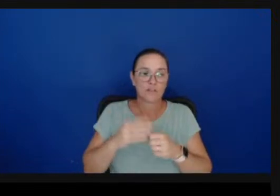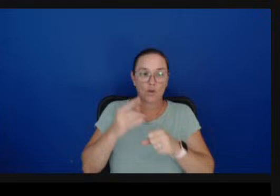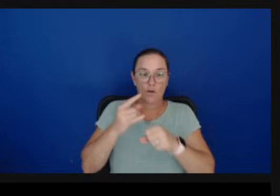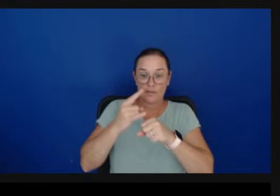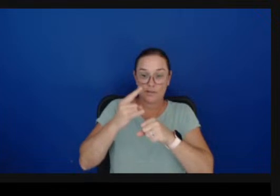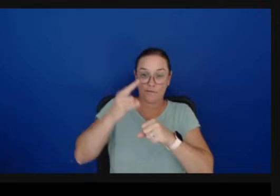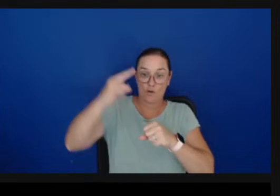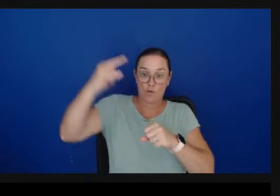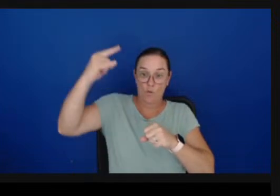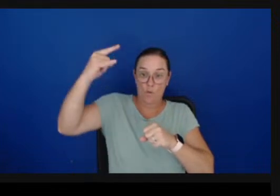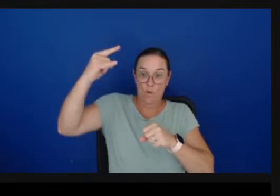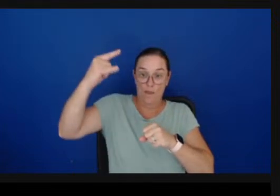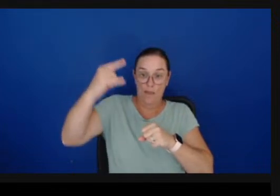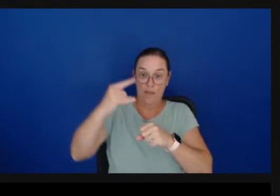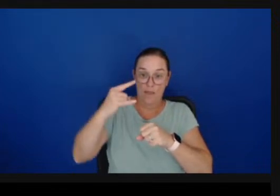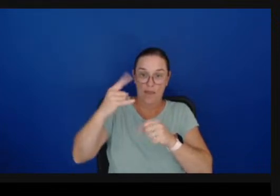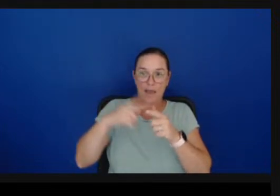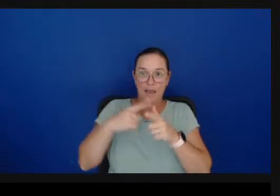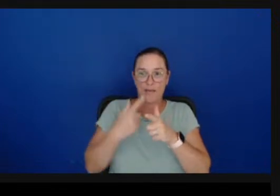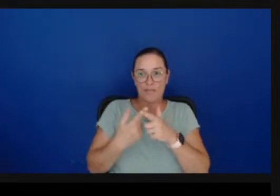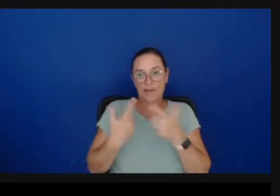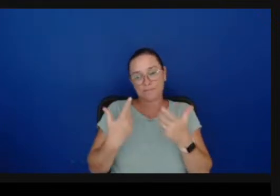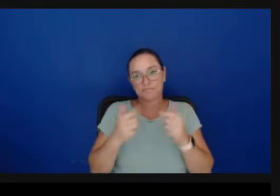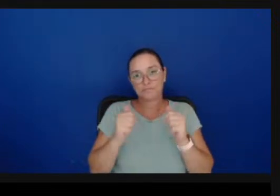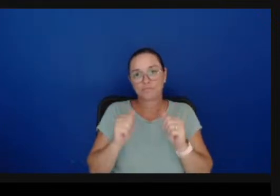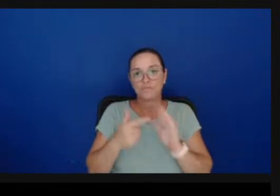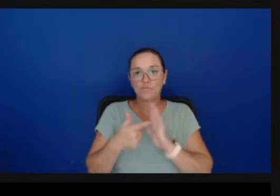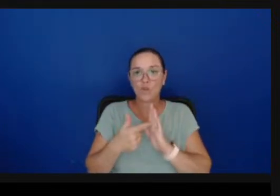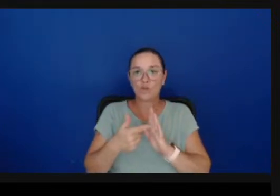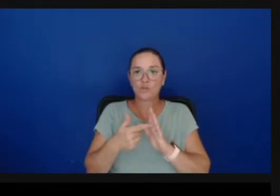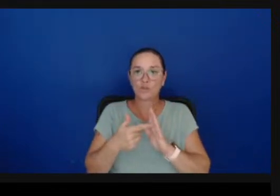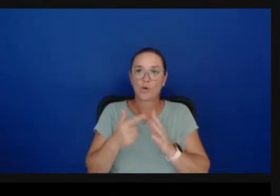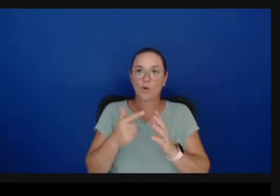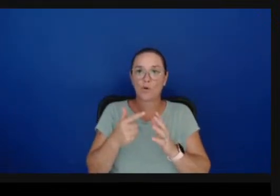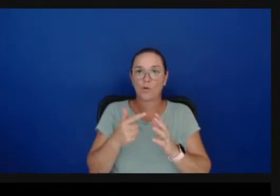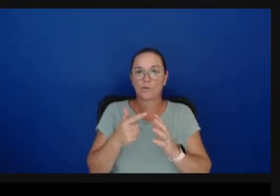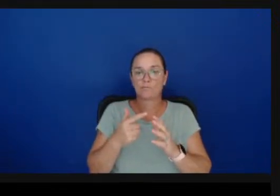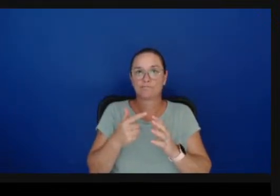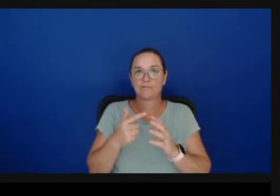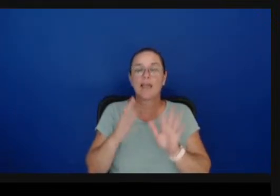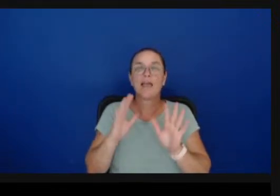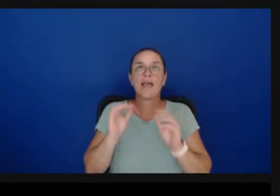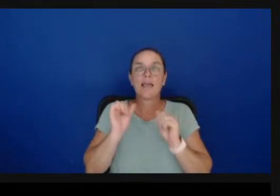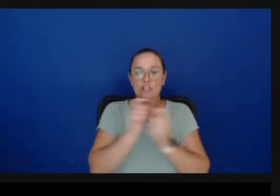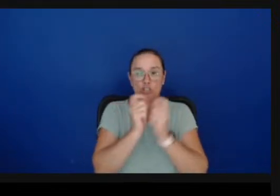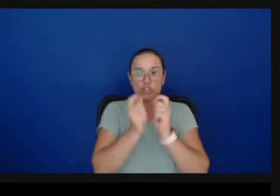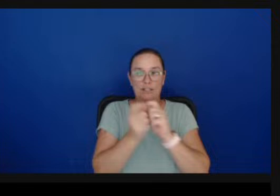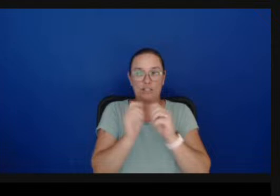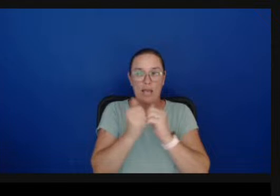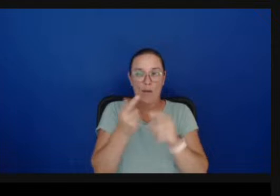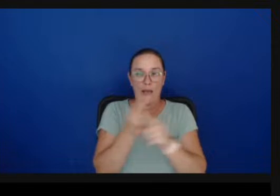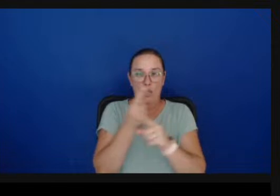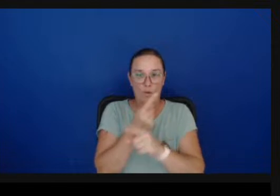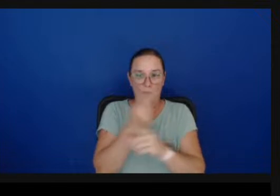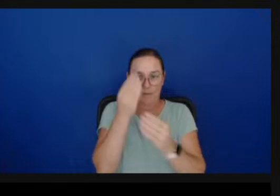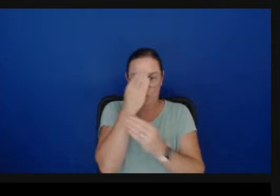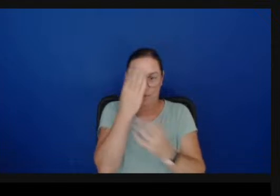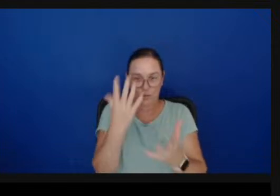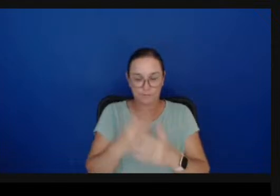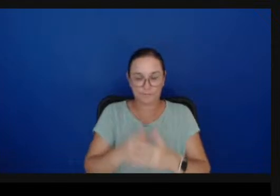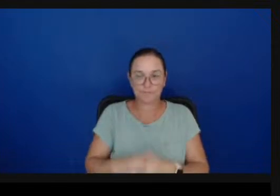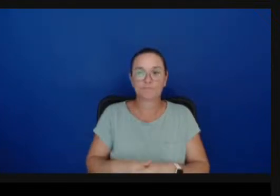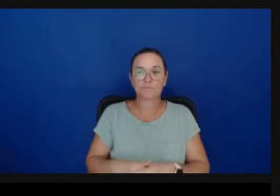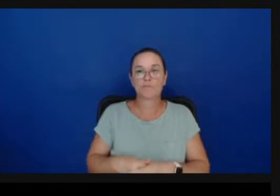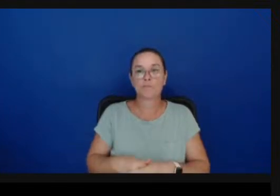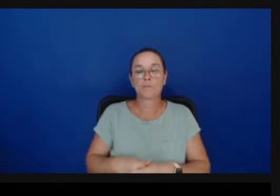changes the measurement of how far the ground is, obviously. And that can change the accuracy of the data here. Right, so that's where this comes from.